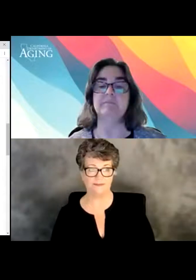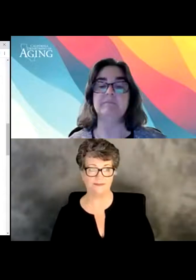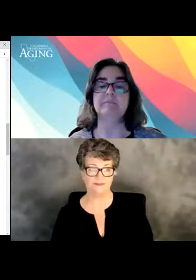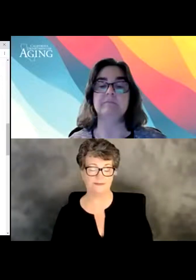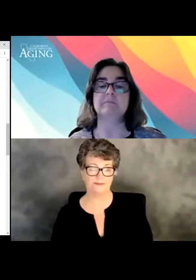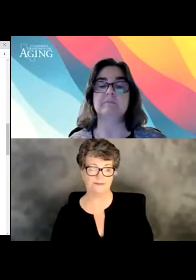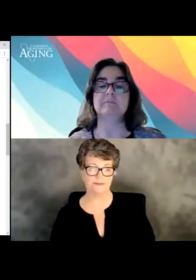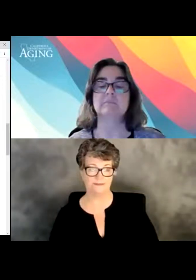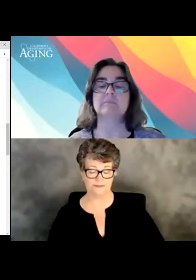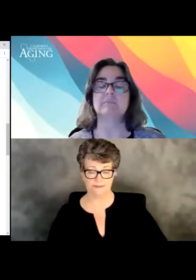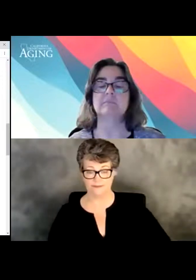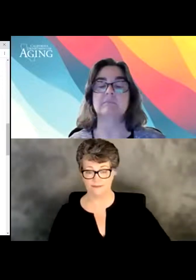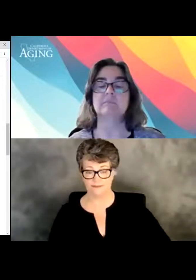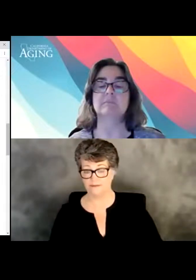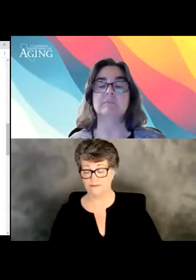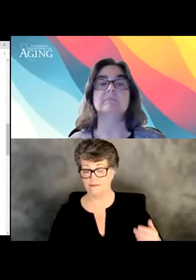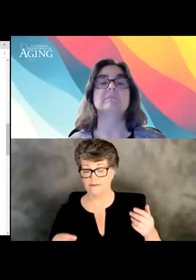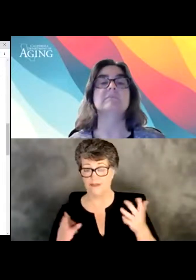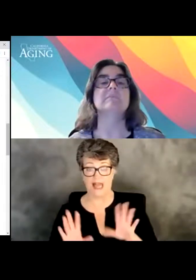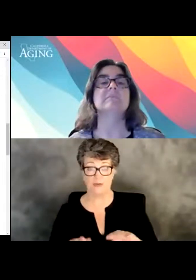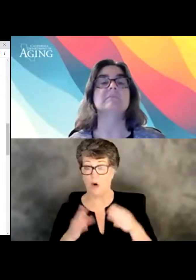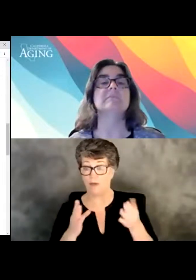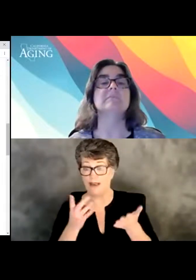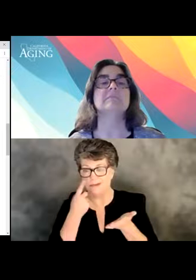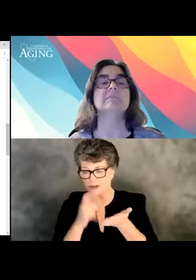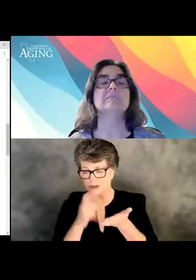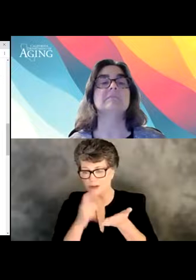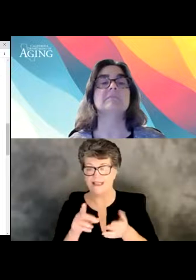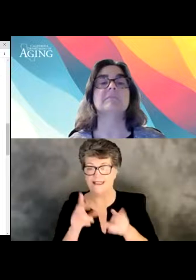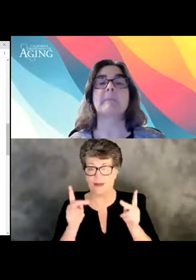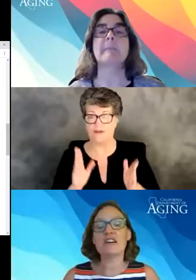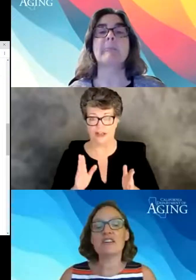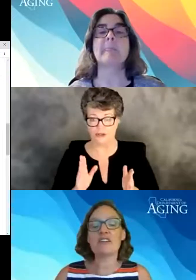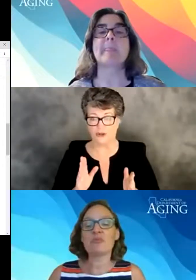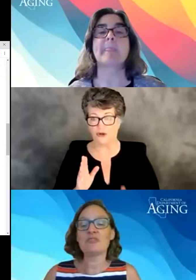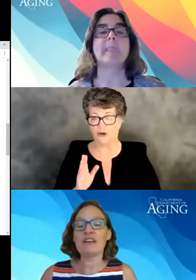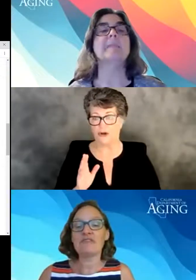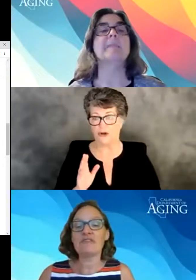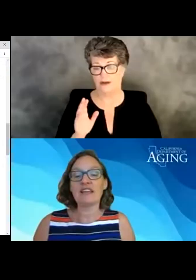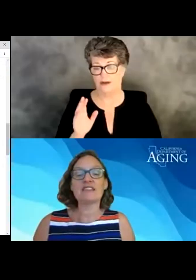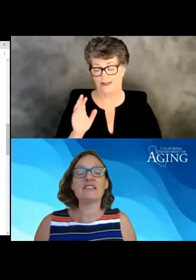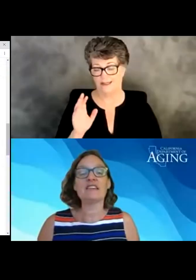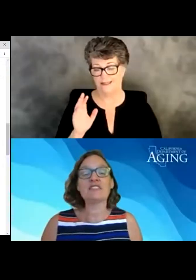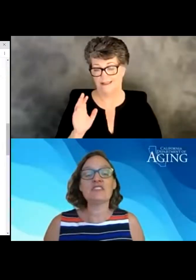And as we open up, I do want to acknowledge, as you did, and as Professor Torres Gill did, the incredible life and legacy of Steve